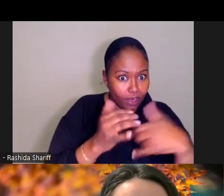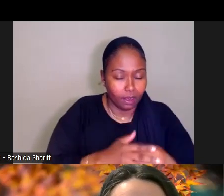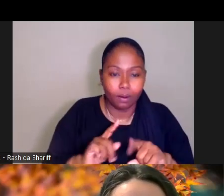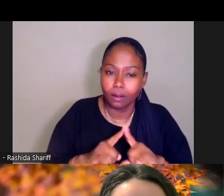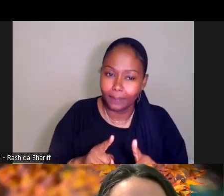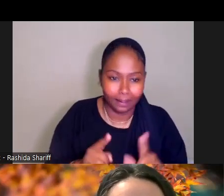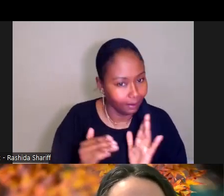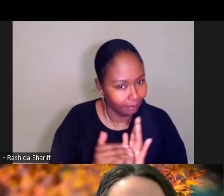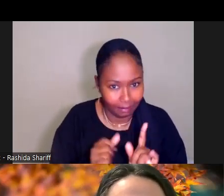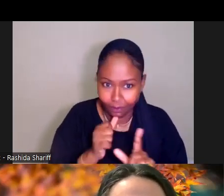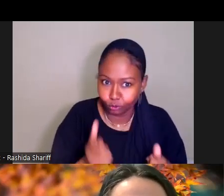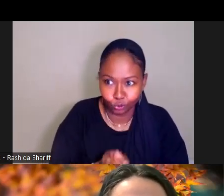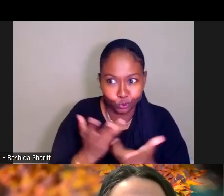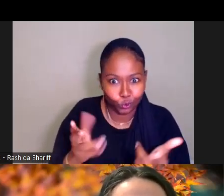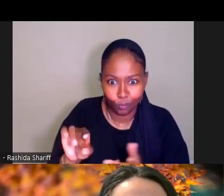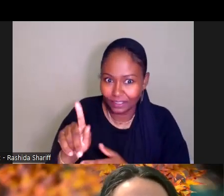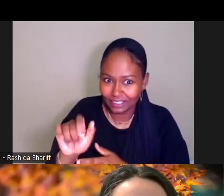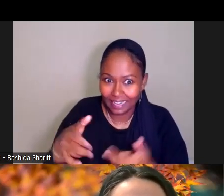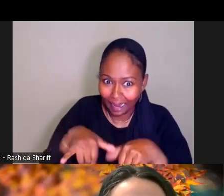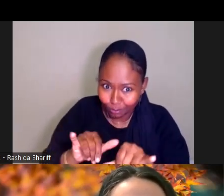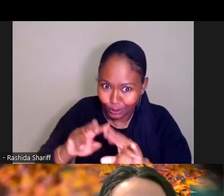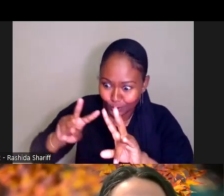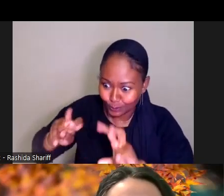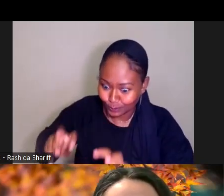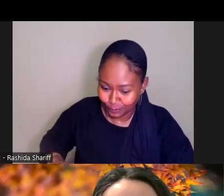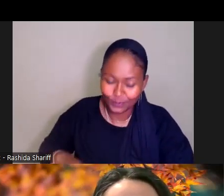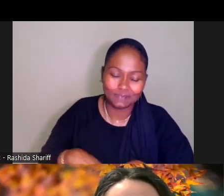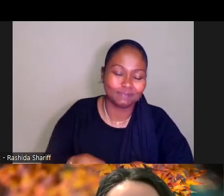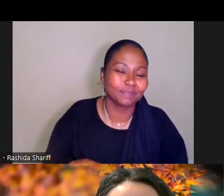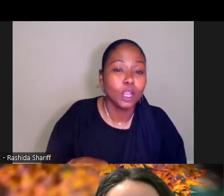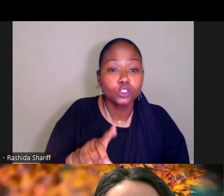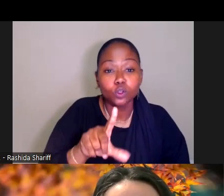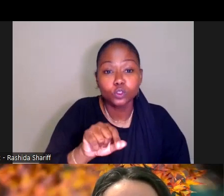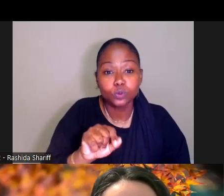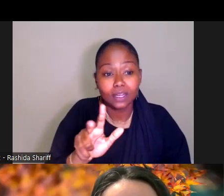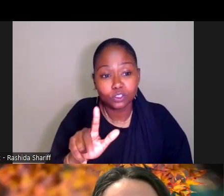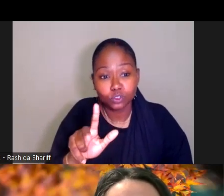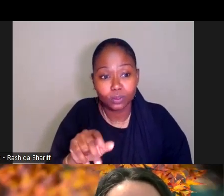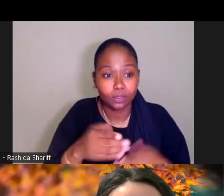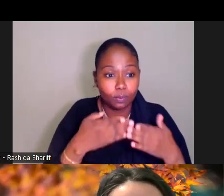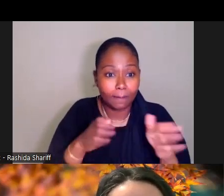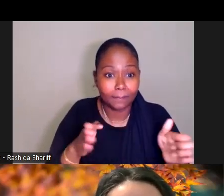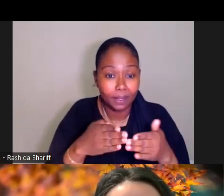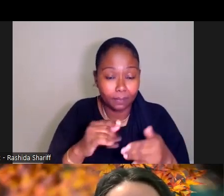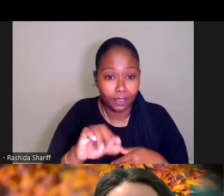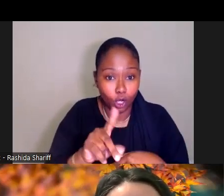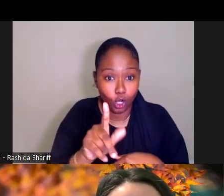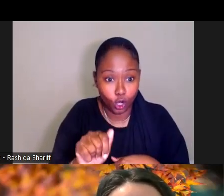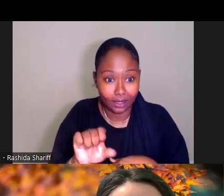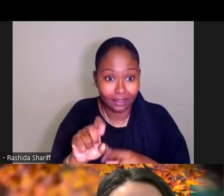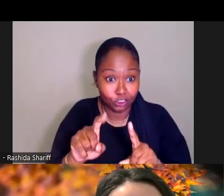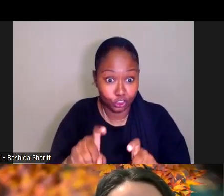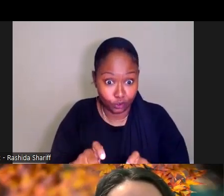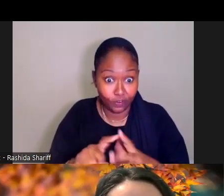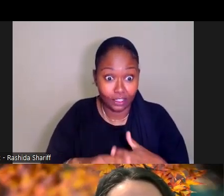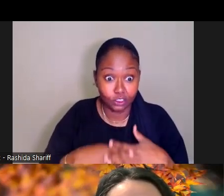of data that I still need to review. So the 2023 Public Guardian Survey, it started with a survey